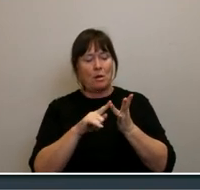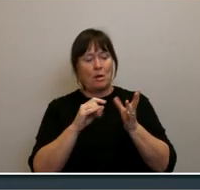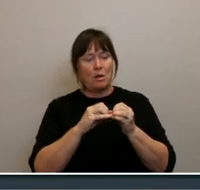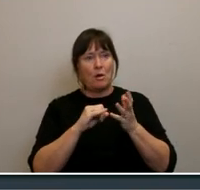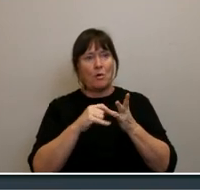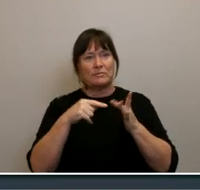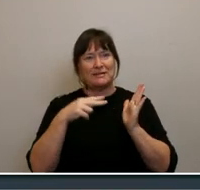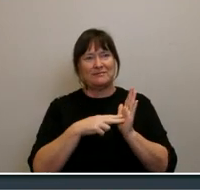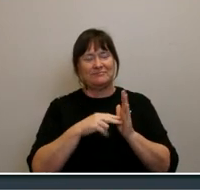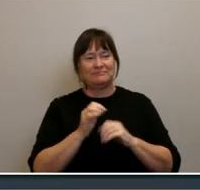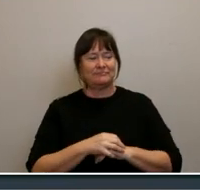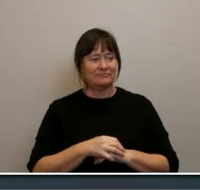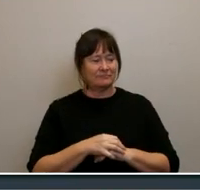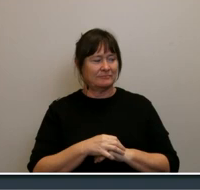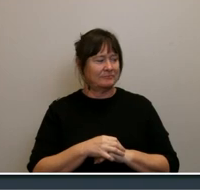Welcome, Pip. Thank you.